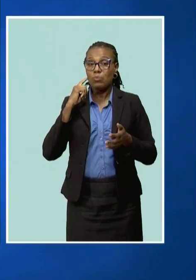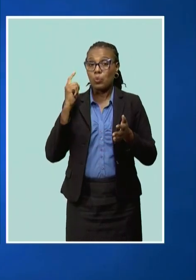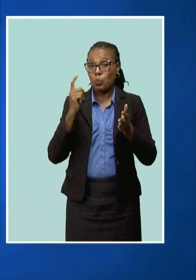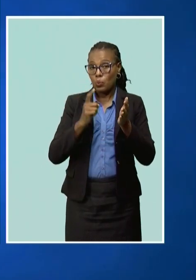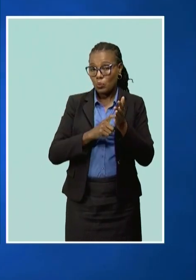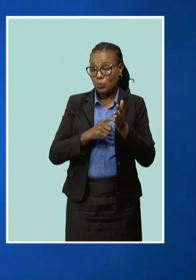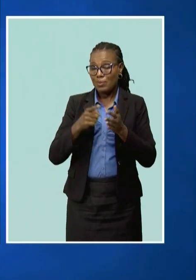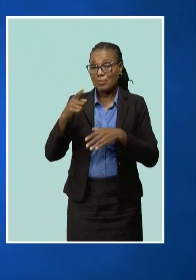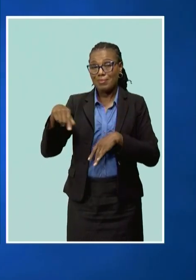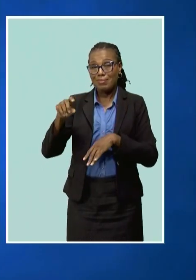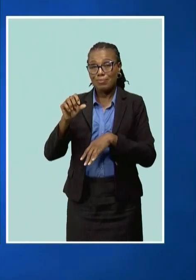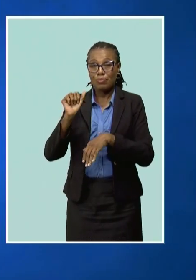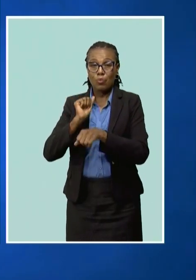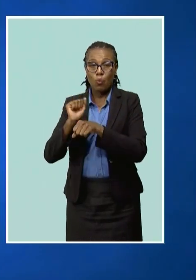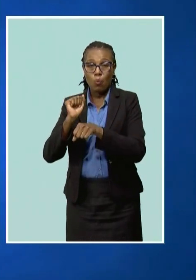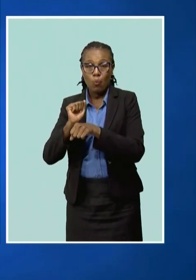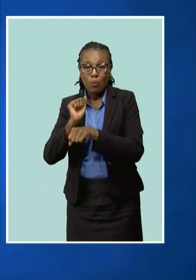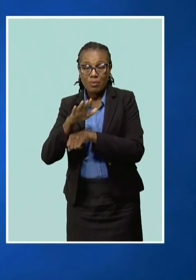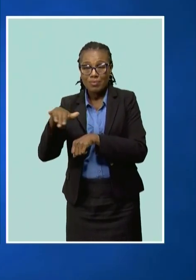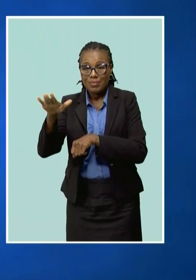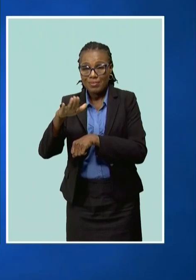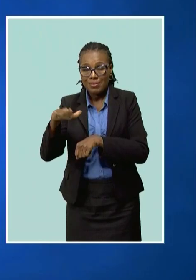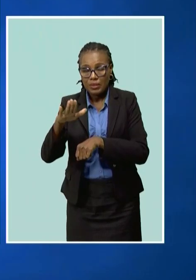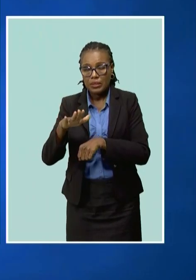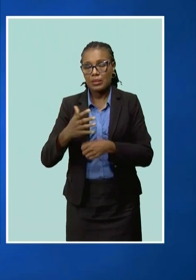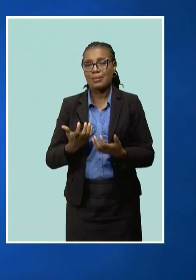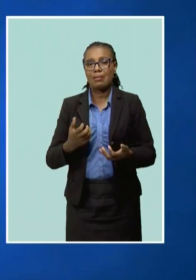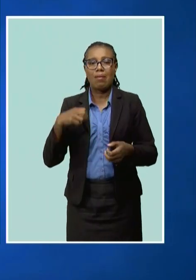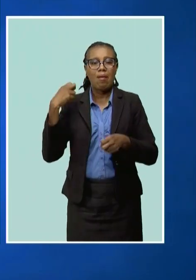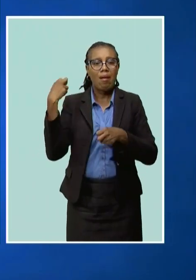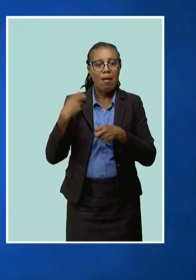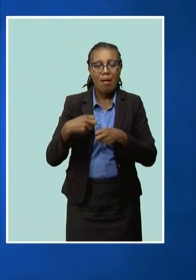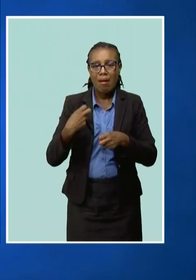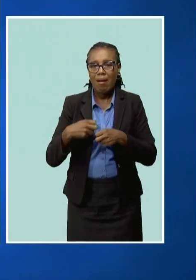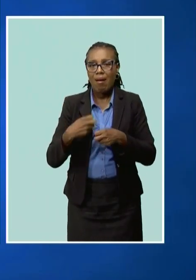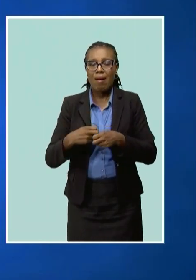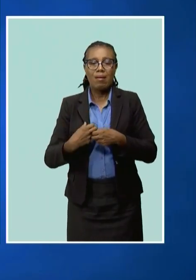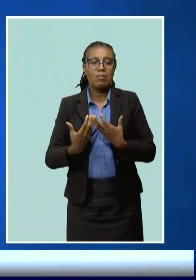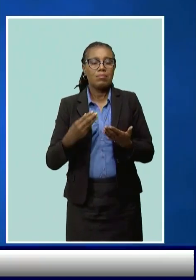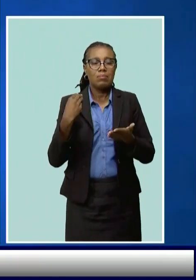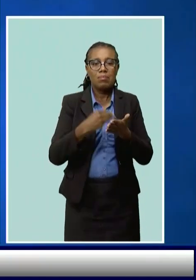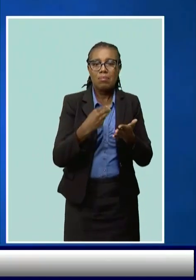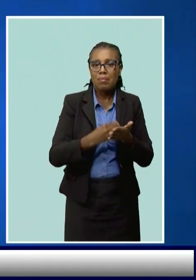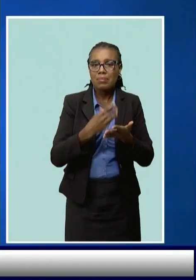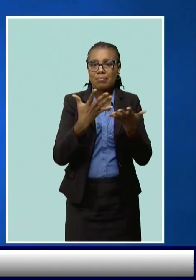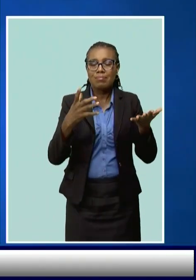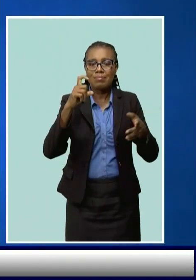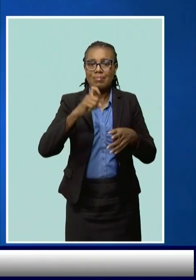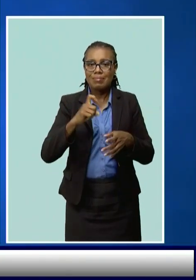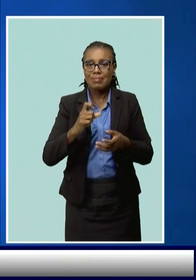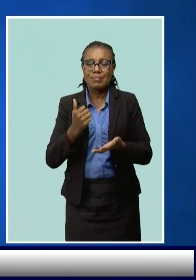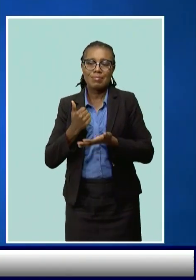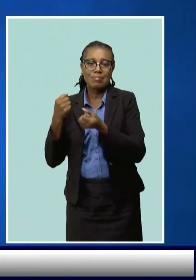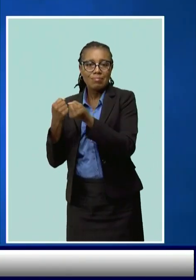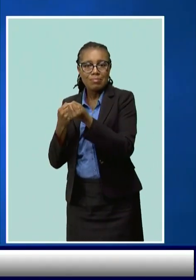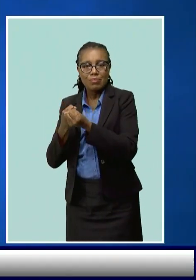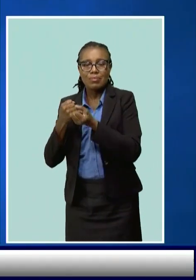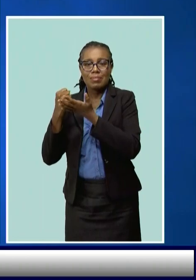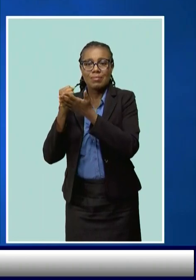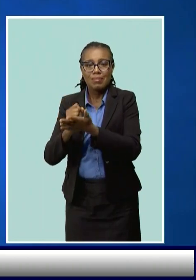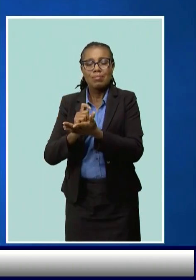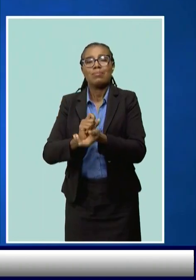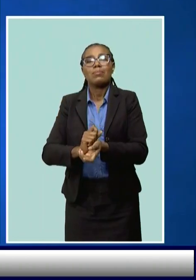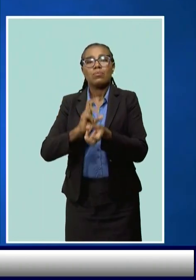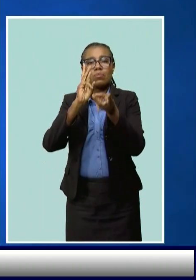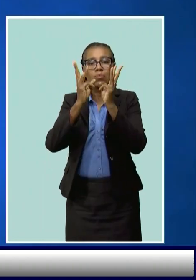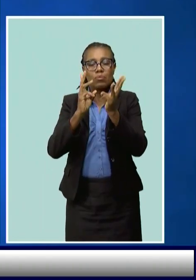sector has difficulty assessing the resources necessary to build resilience to the climate crisis.